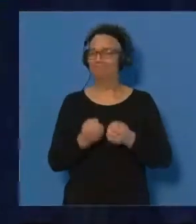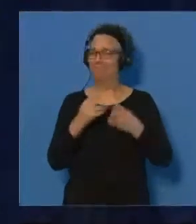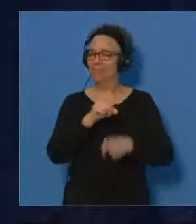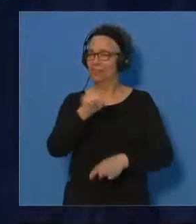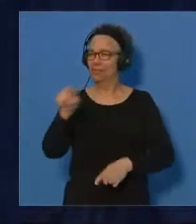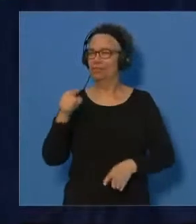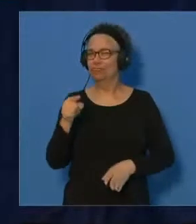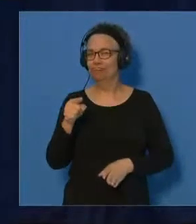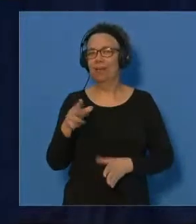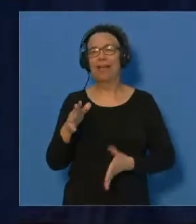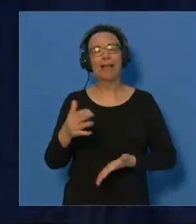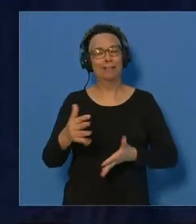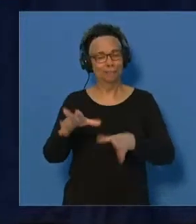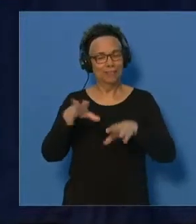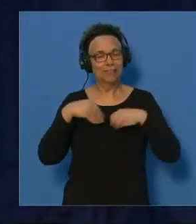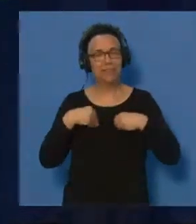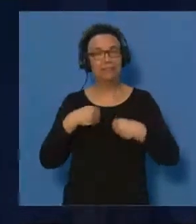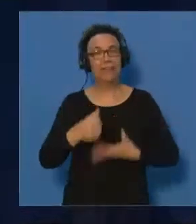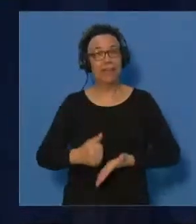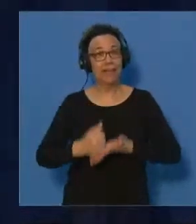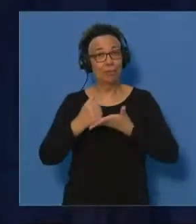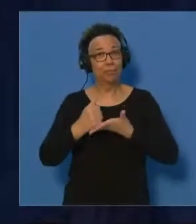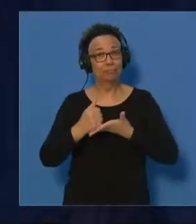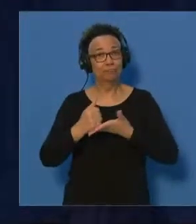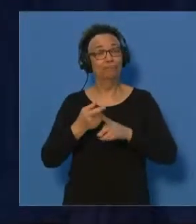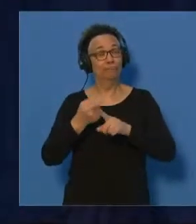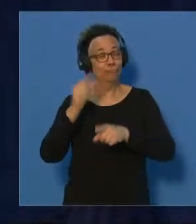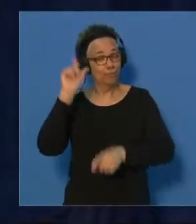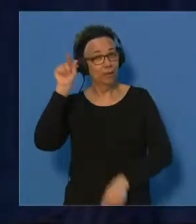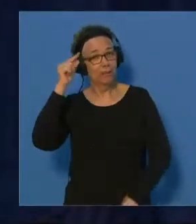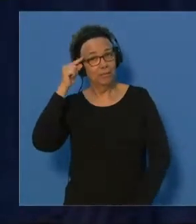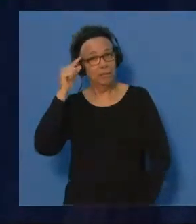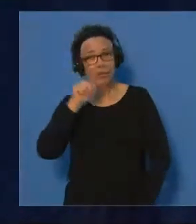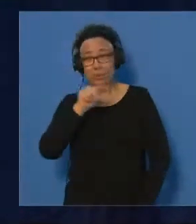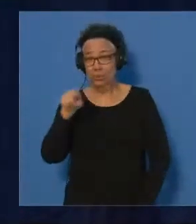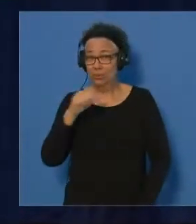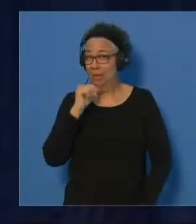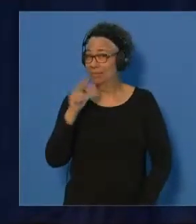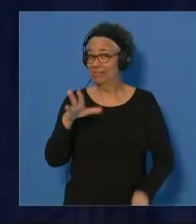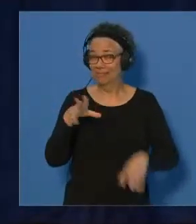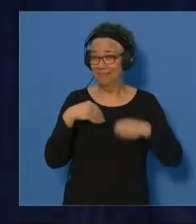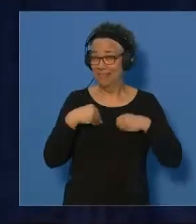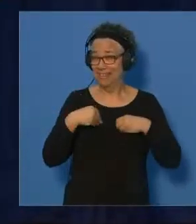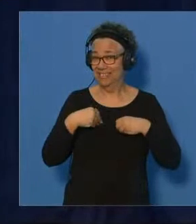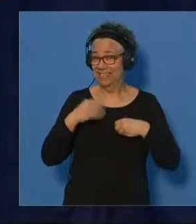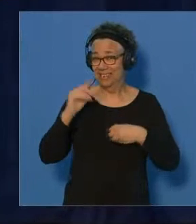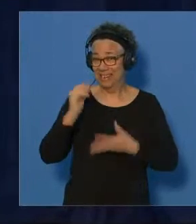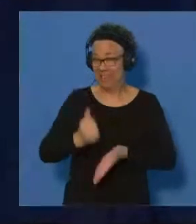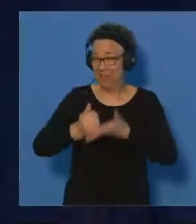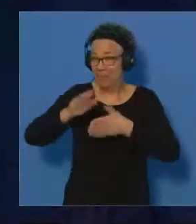already received help from the government. For those of you who have not yet received the help you need,